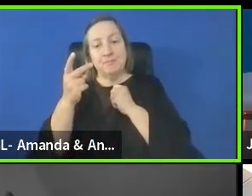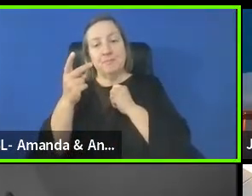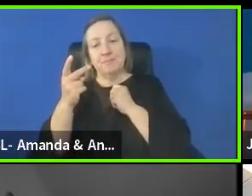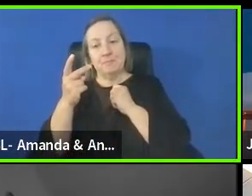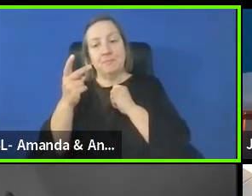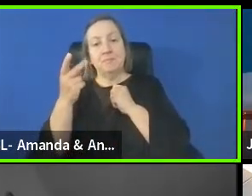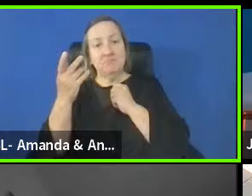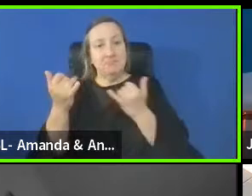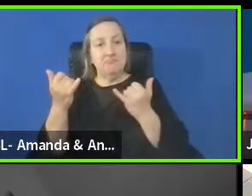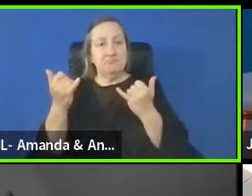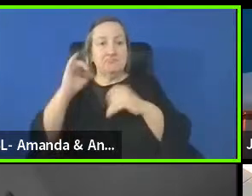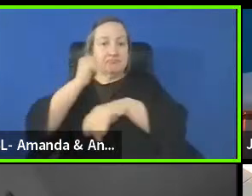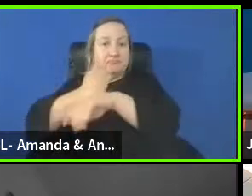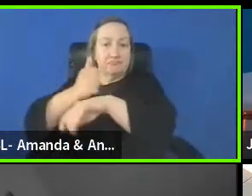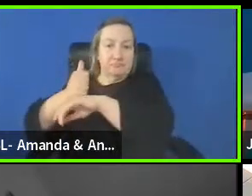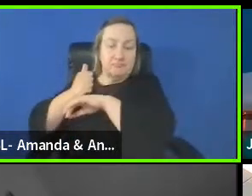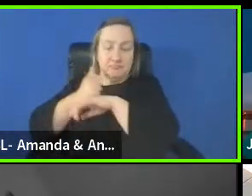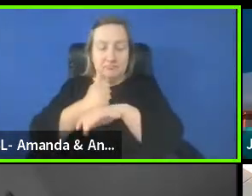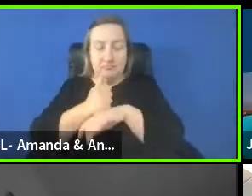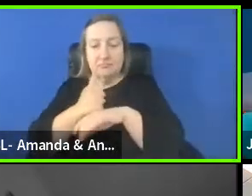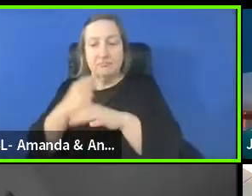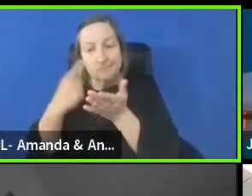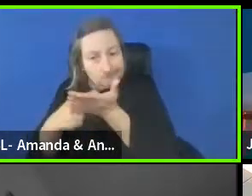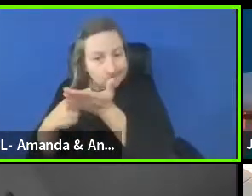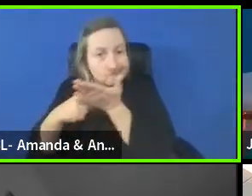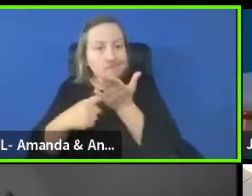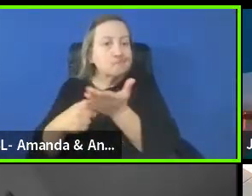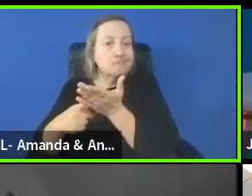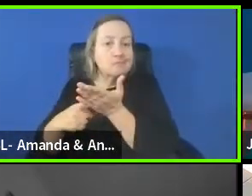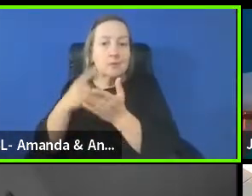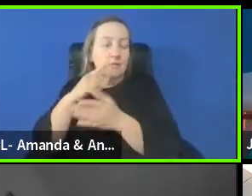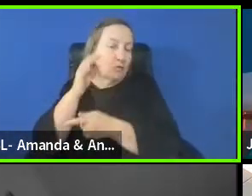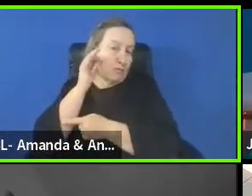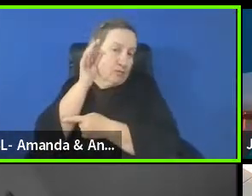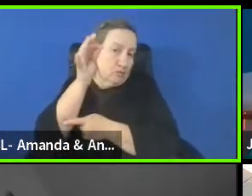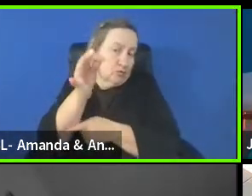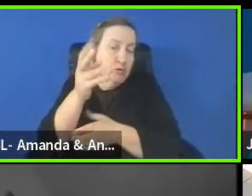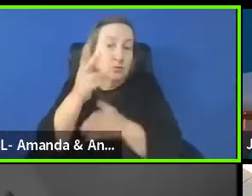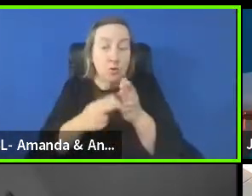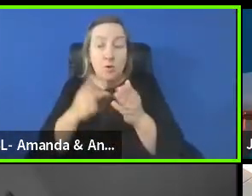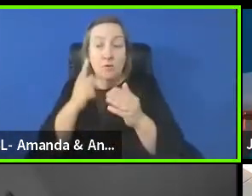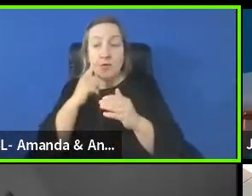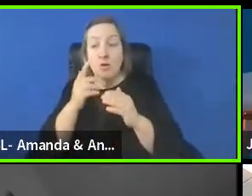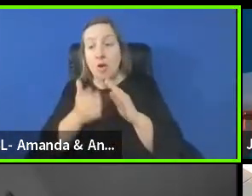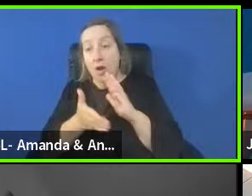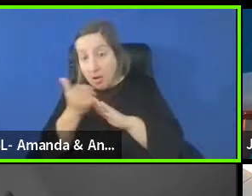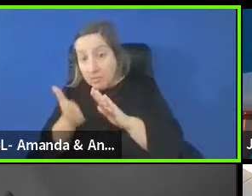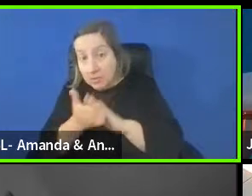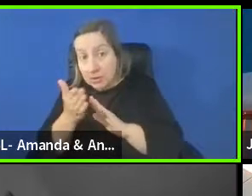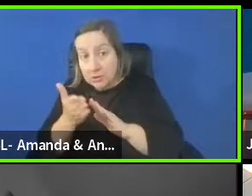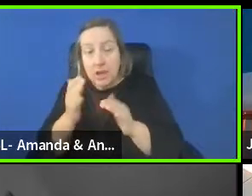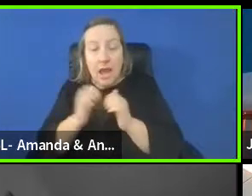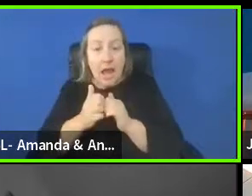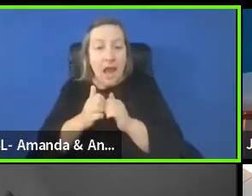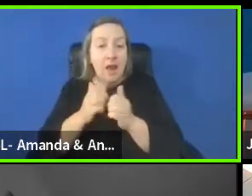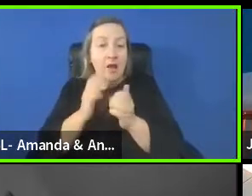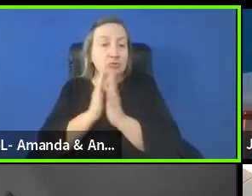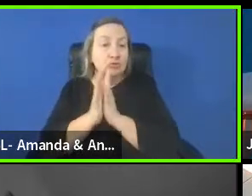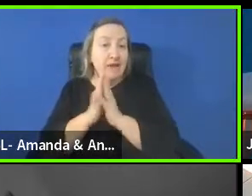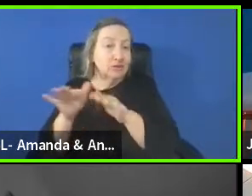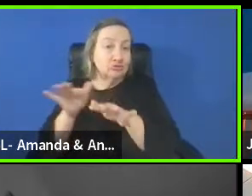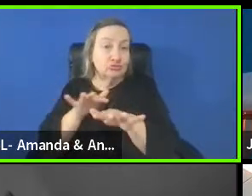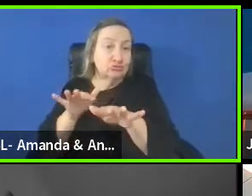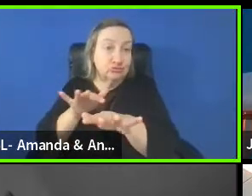being implemented and being talked about for future, both operational, how you move traffic,